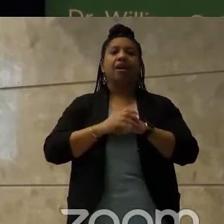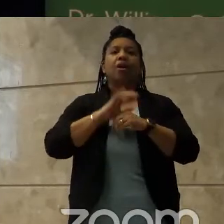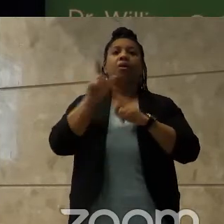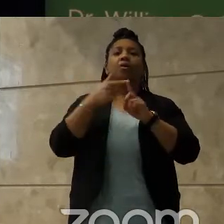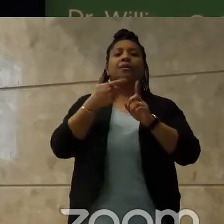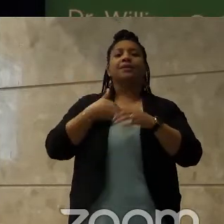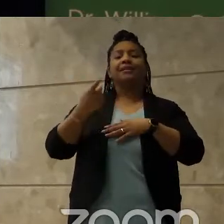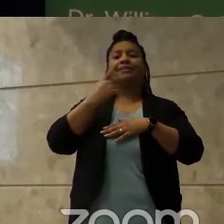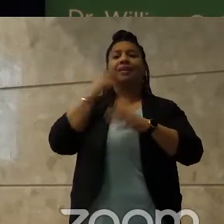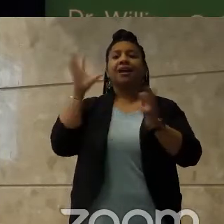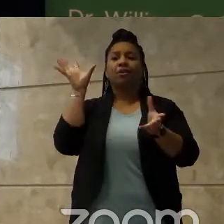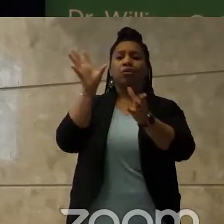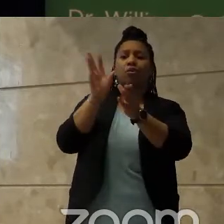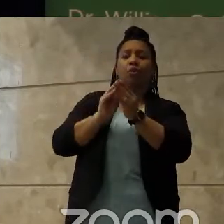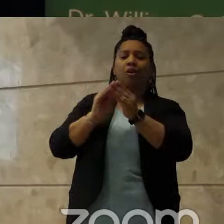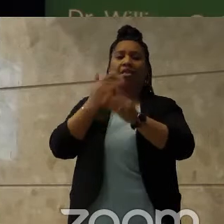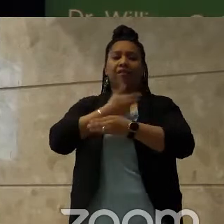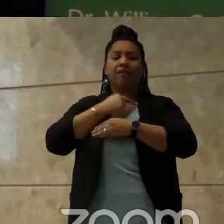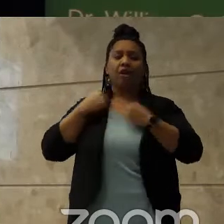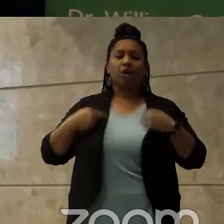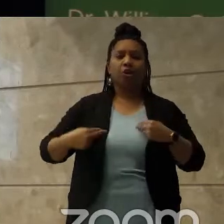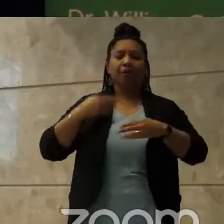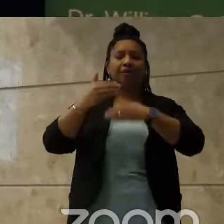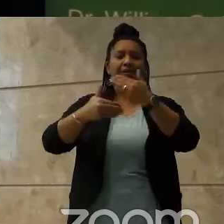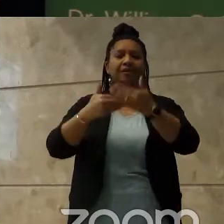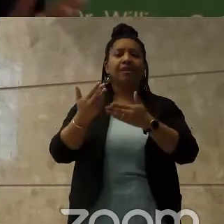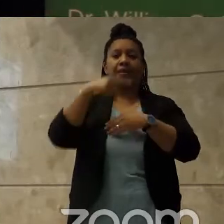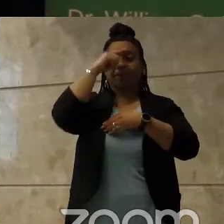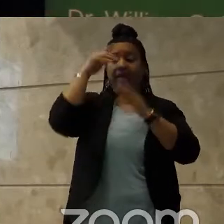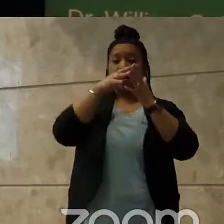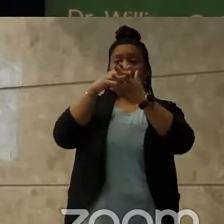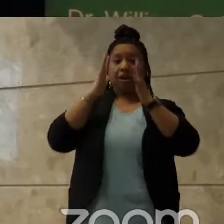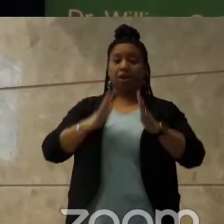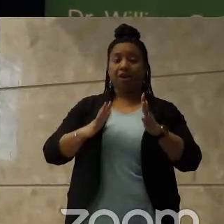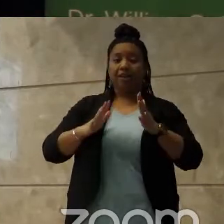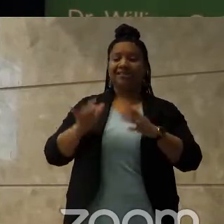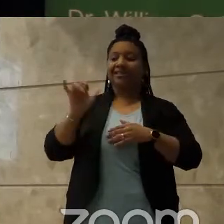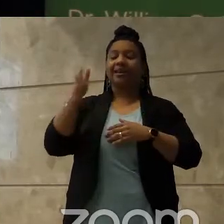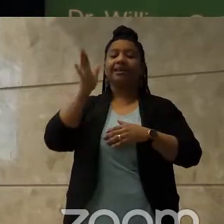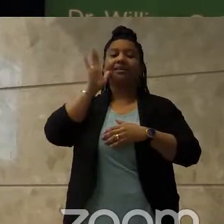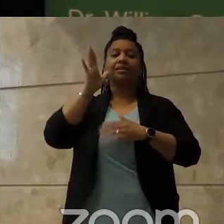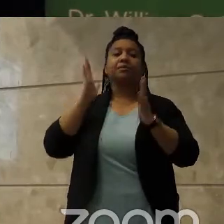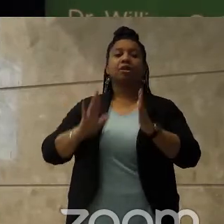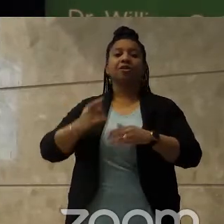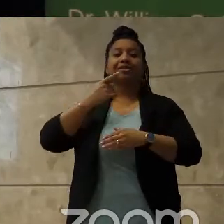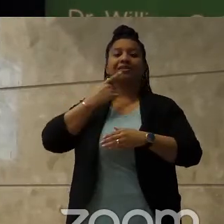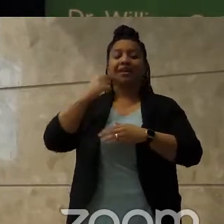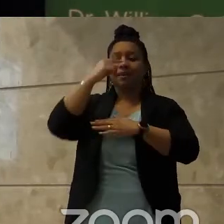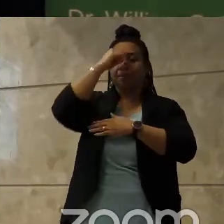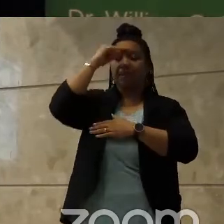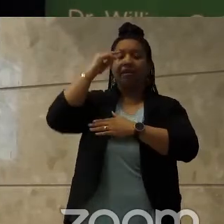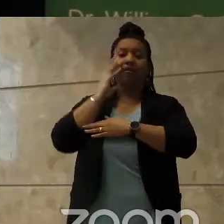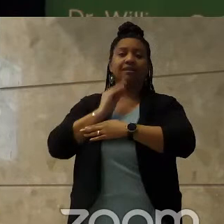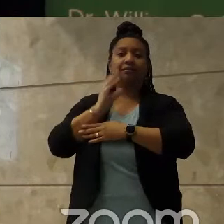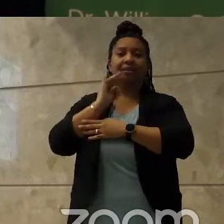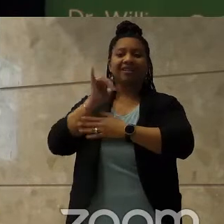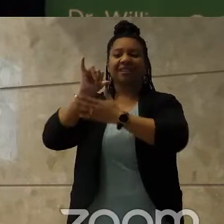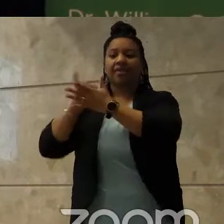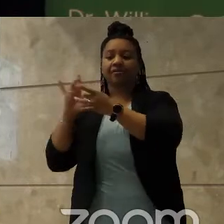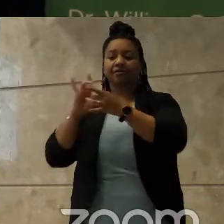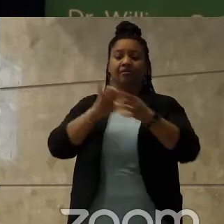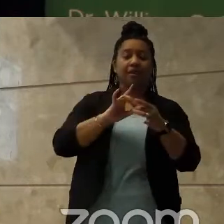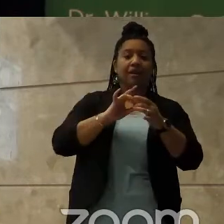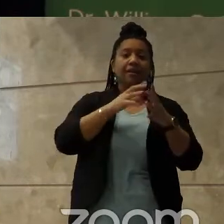the totality of our human condition and I say Black Americans, it's as the speaker just said, the Black experience is the